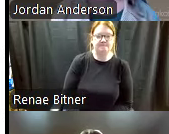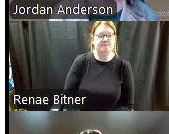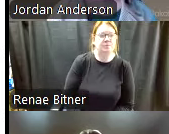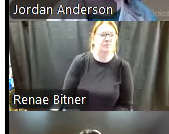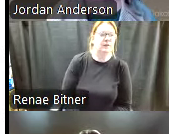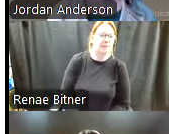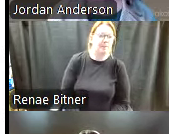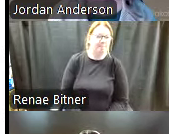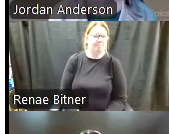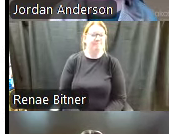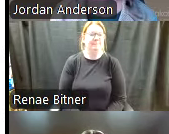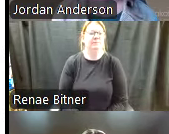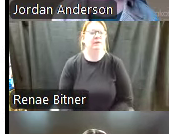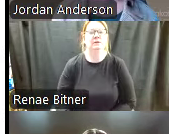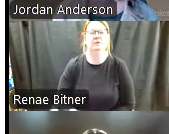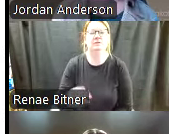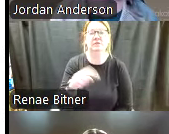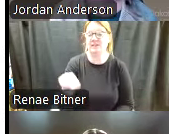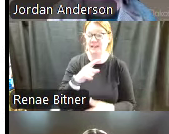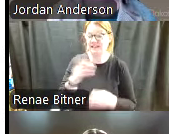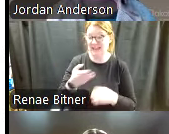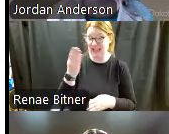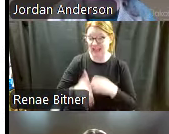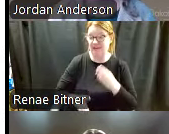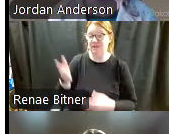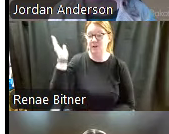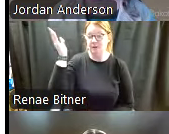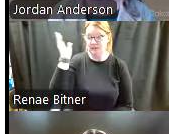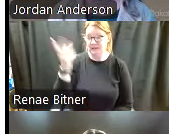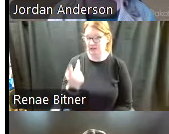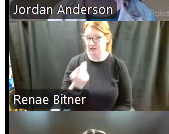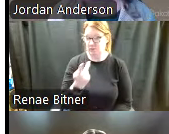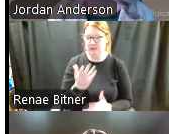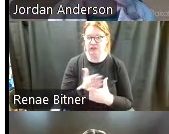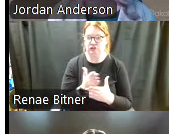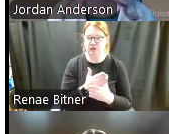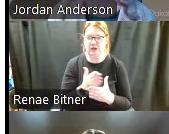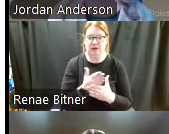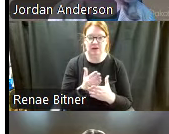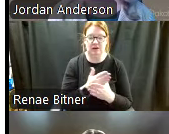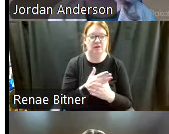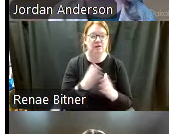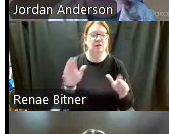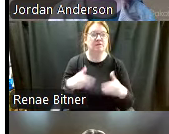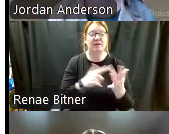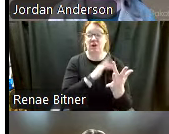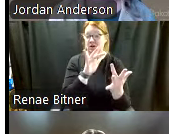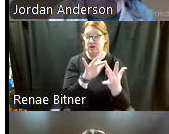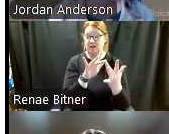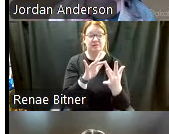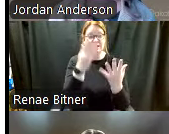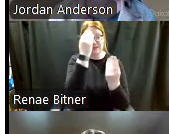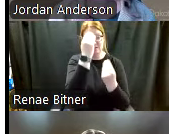So, and then, so yeah, that's the end of our presentation that we share. And then we give our contact information.